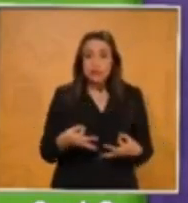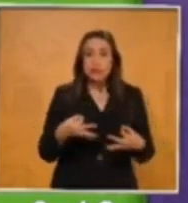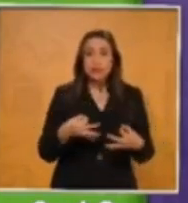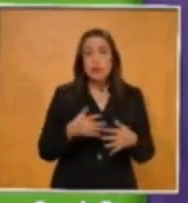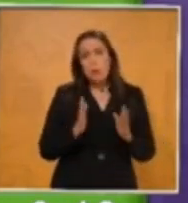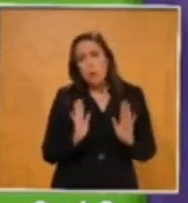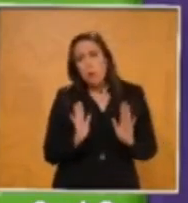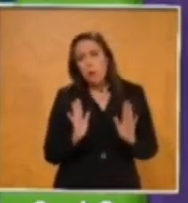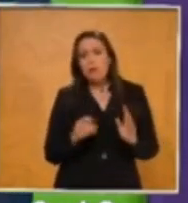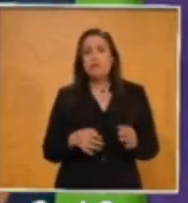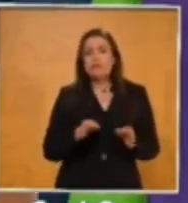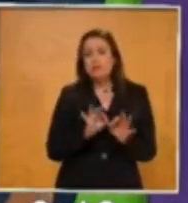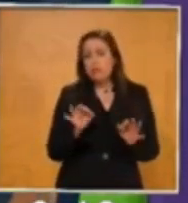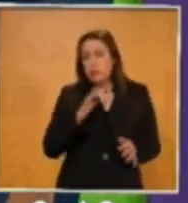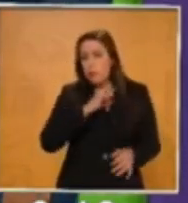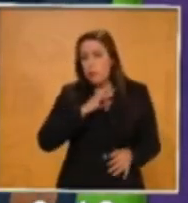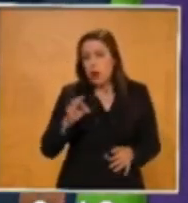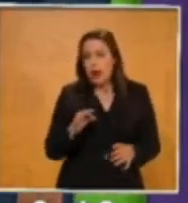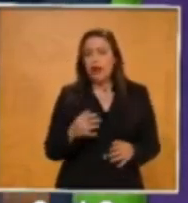Park.